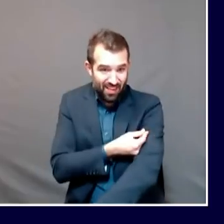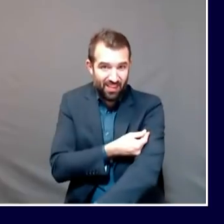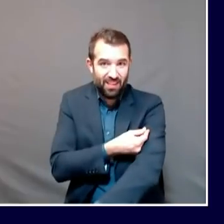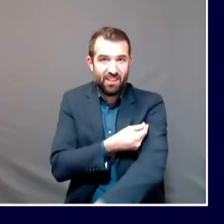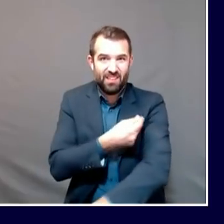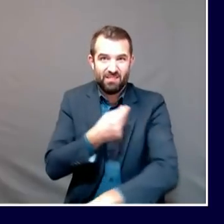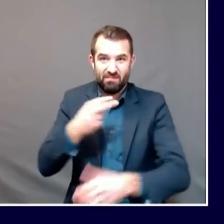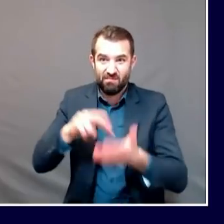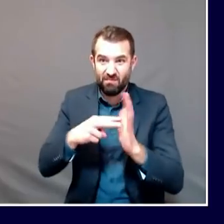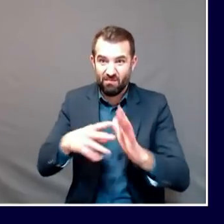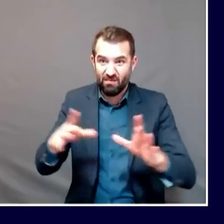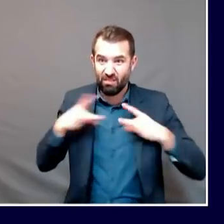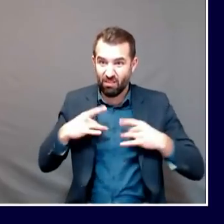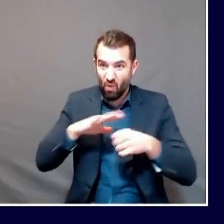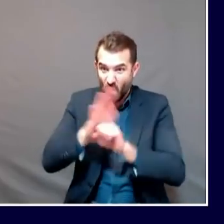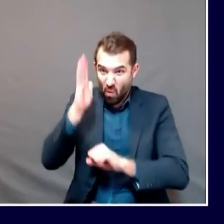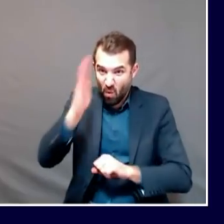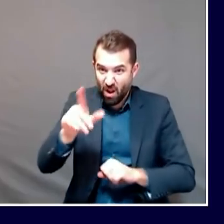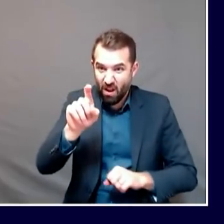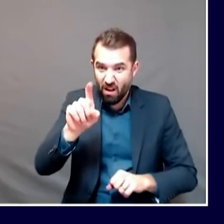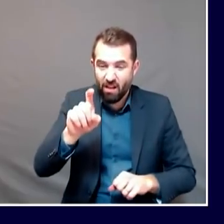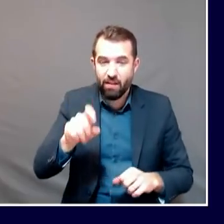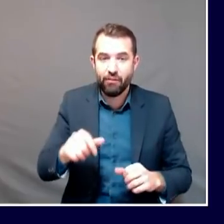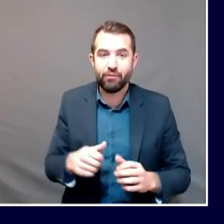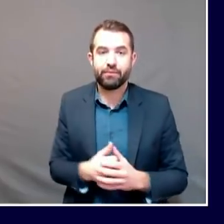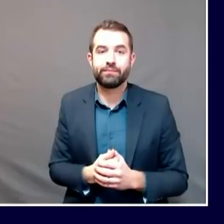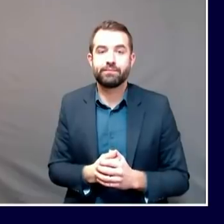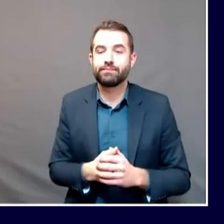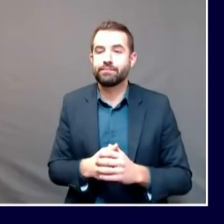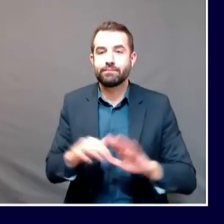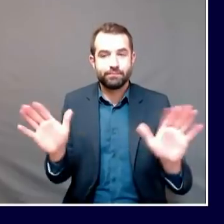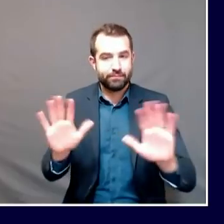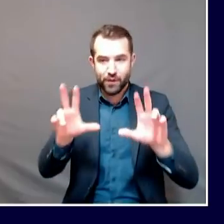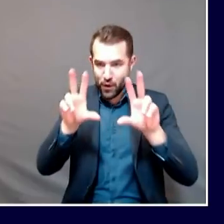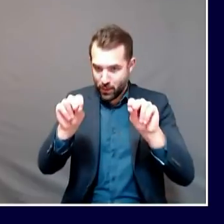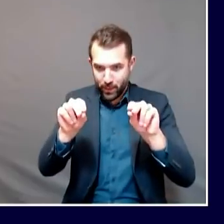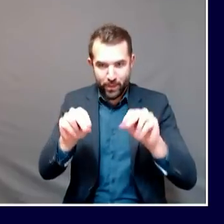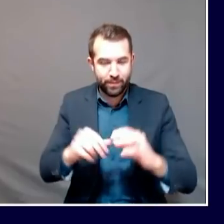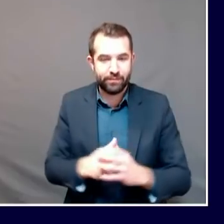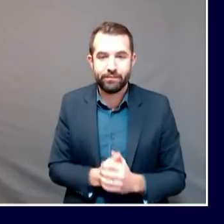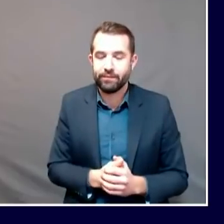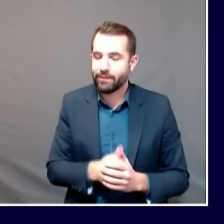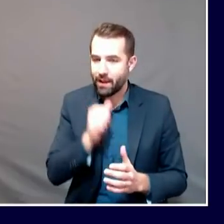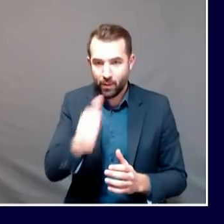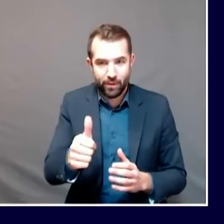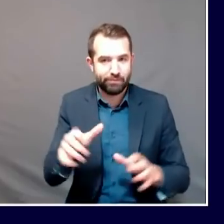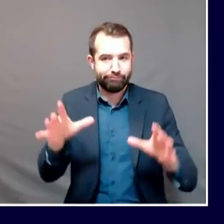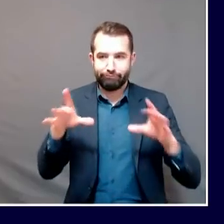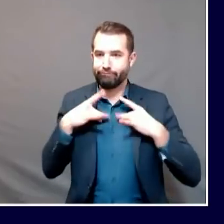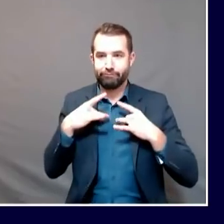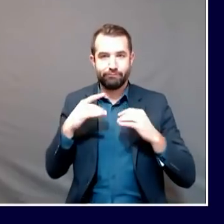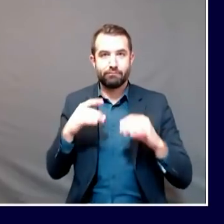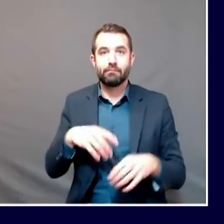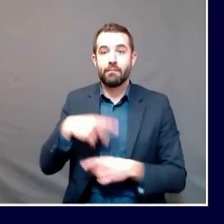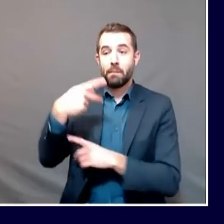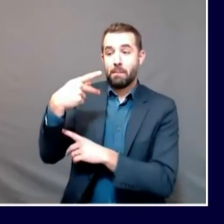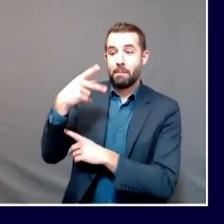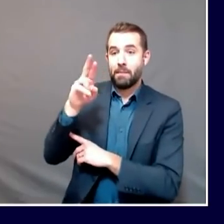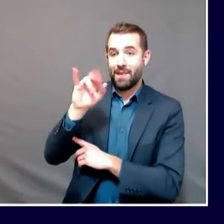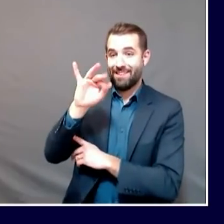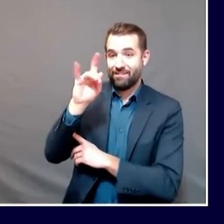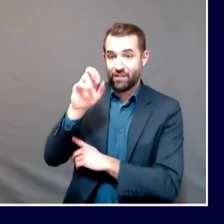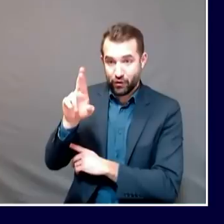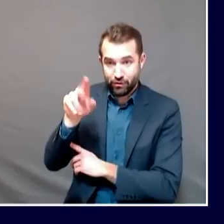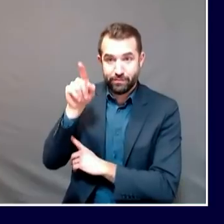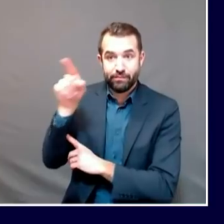vaccine, neither of these vaccines uses a form of the virus at all. What they do use is a form of that